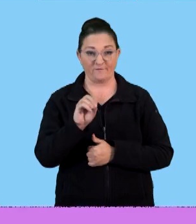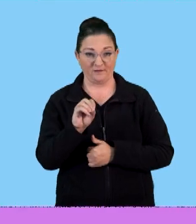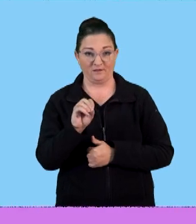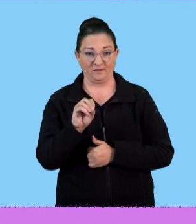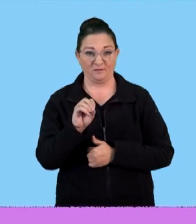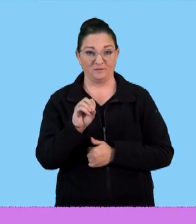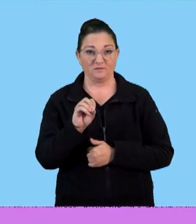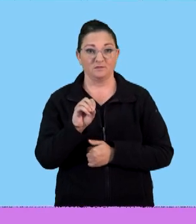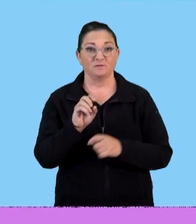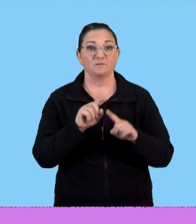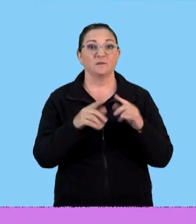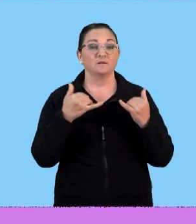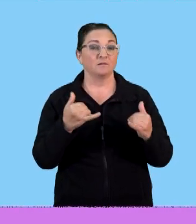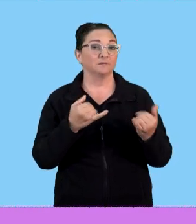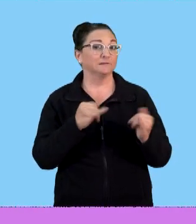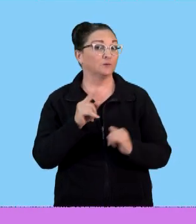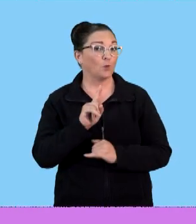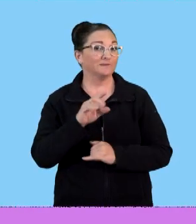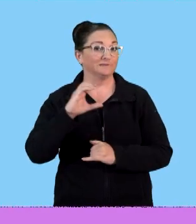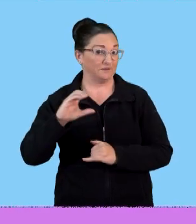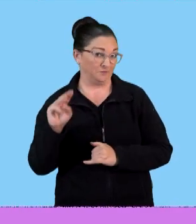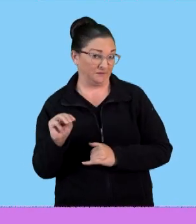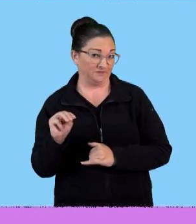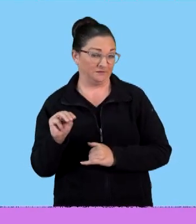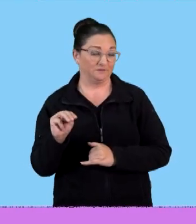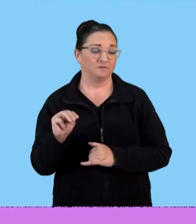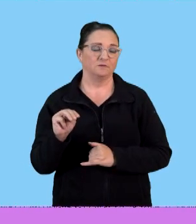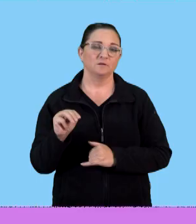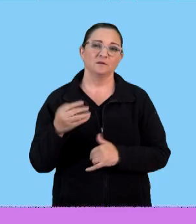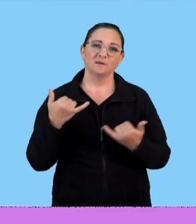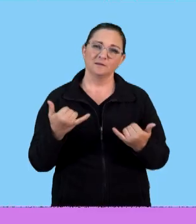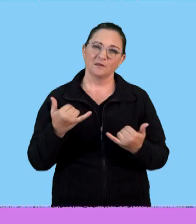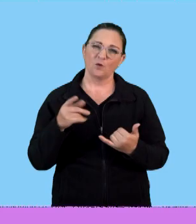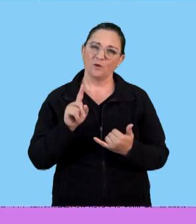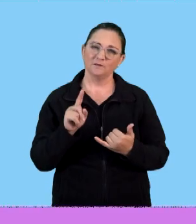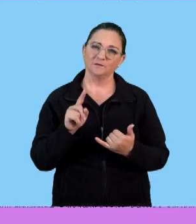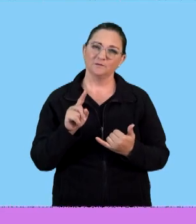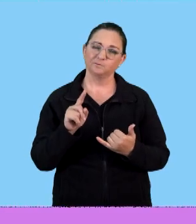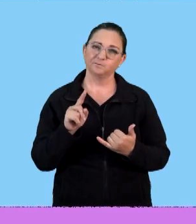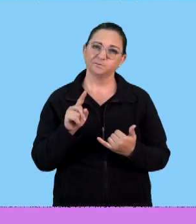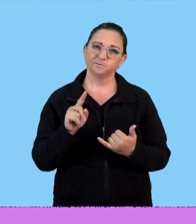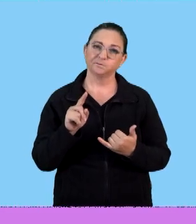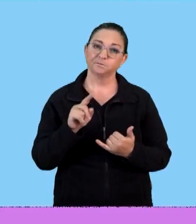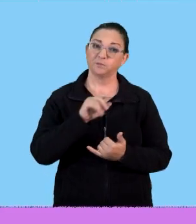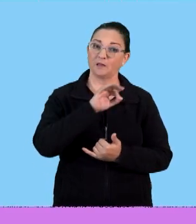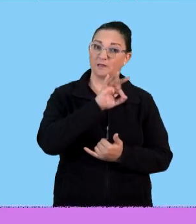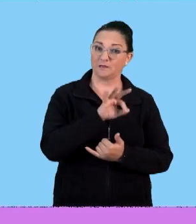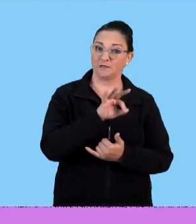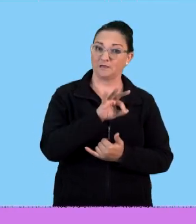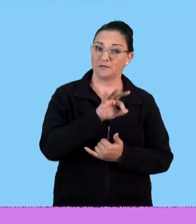3,150. Remember, now it's still in centimeters. Okay, now I will then go and say